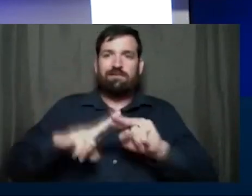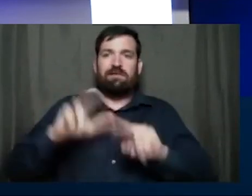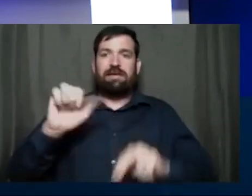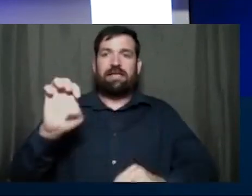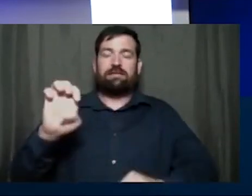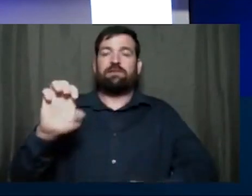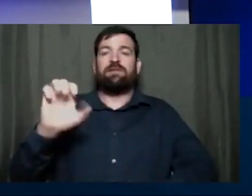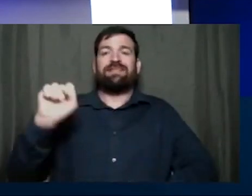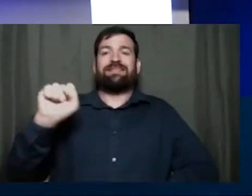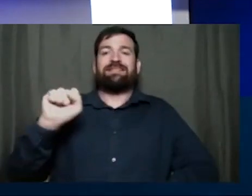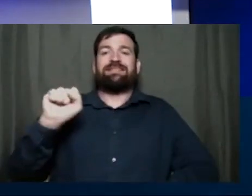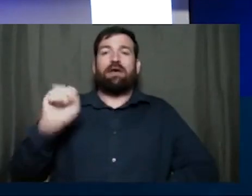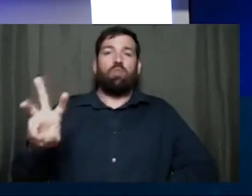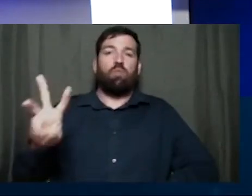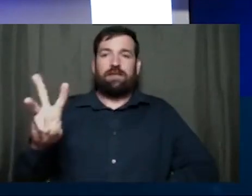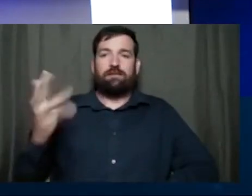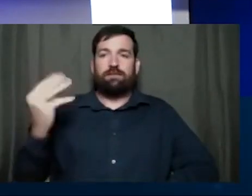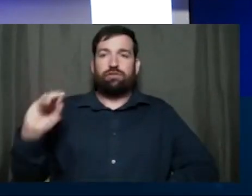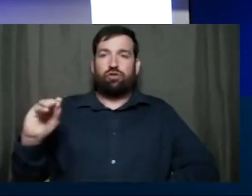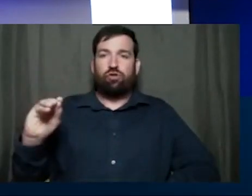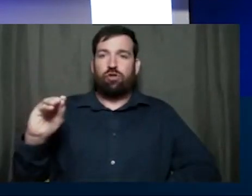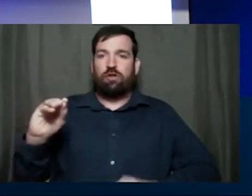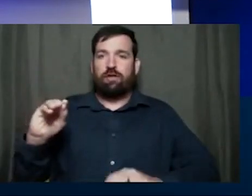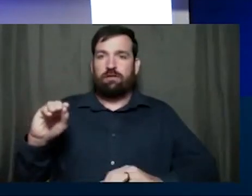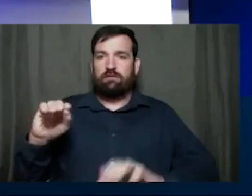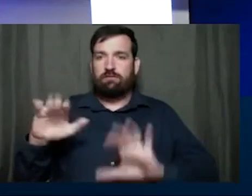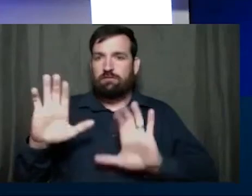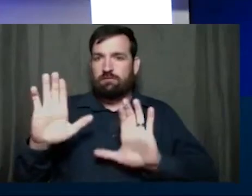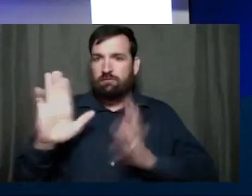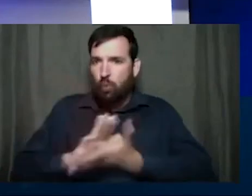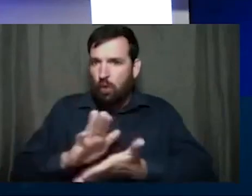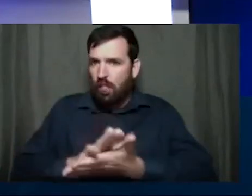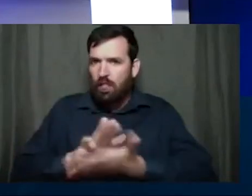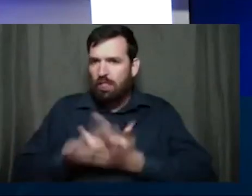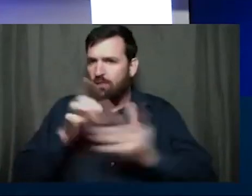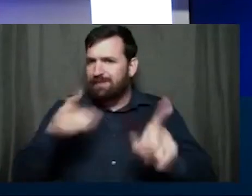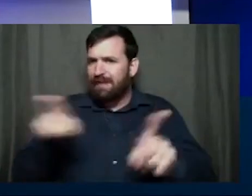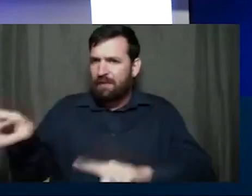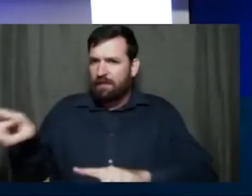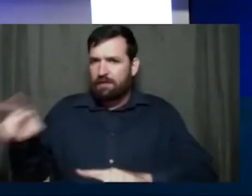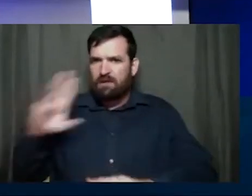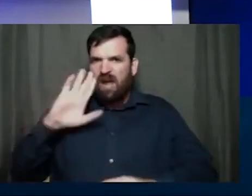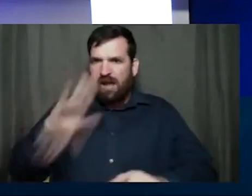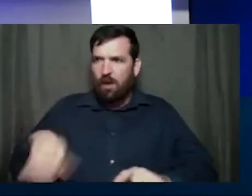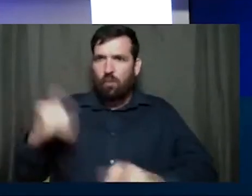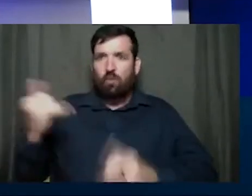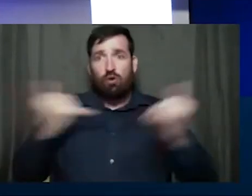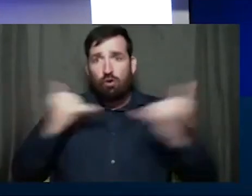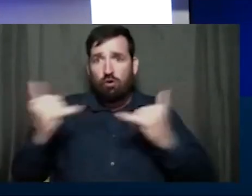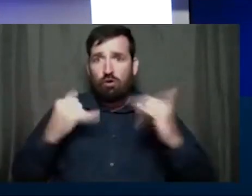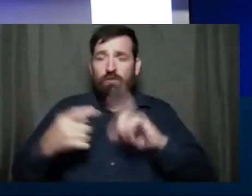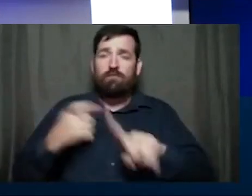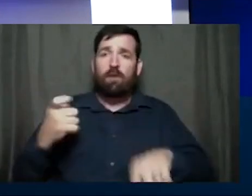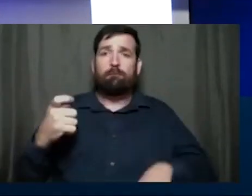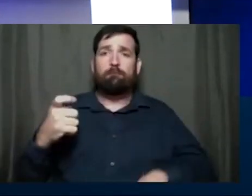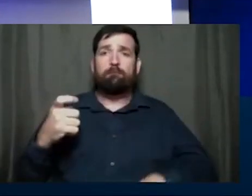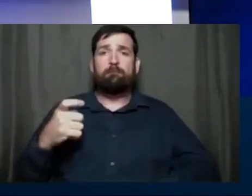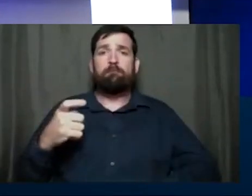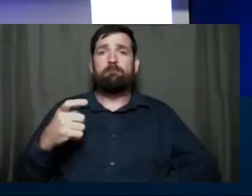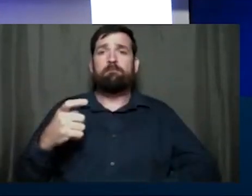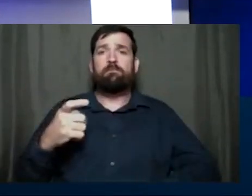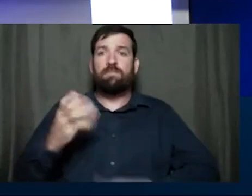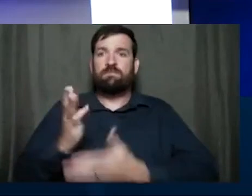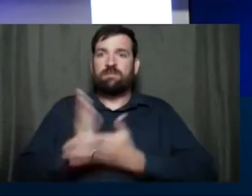What is going on in the KC area as far as schools go? Have you heard, because I know I'm getting calls from some of my